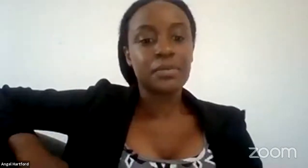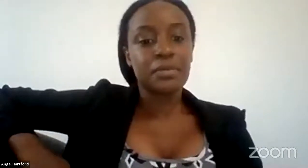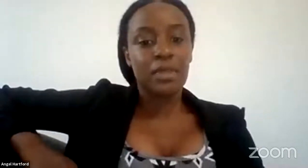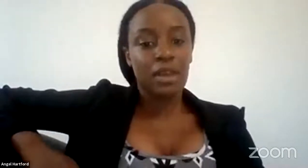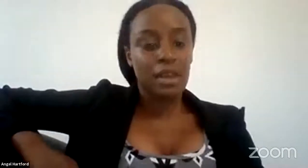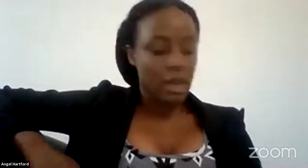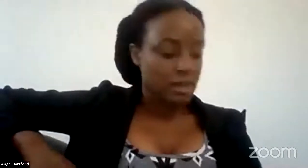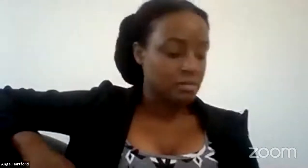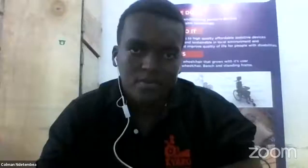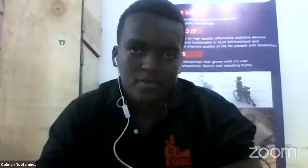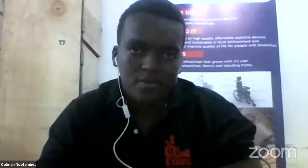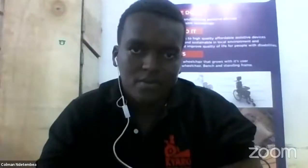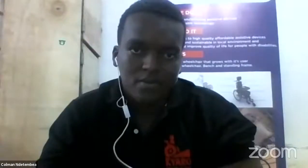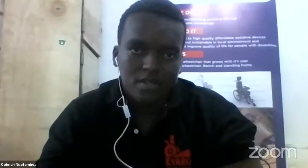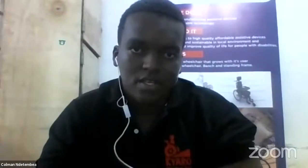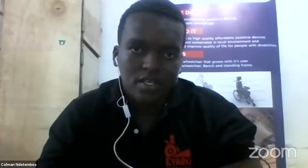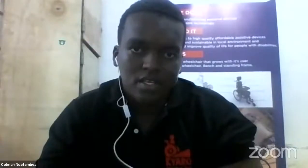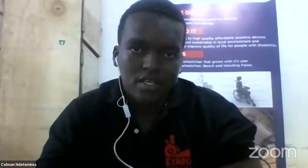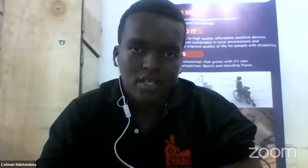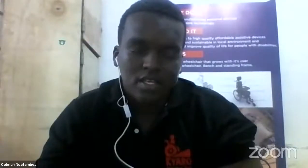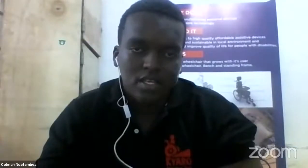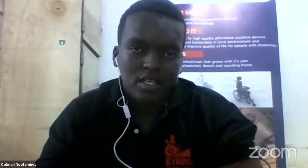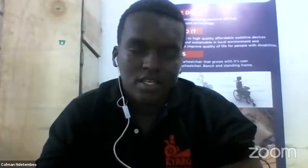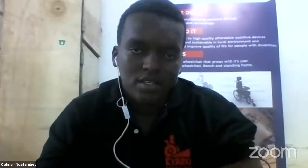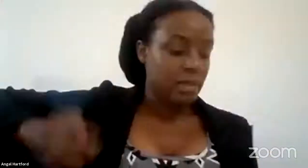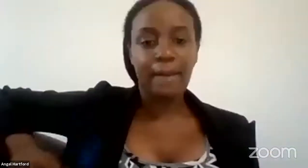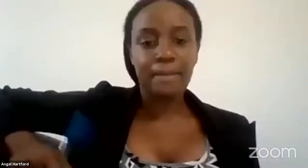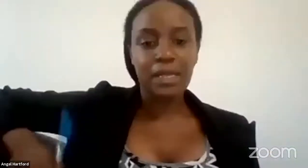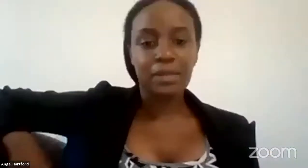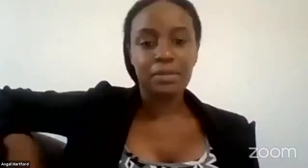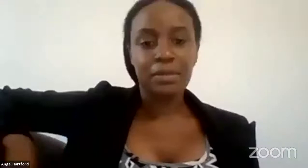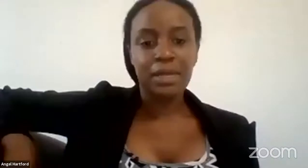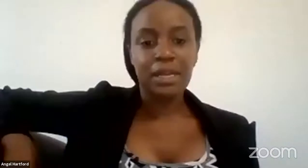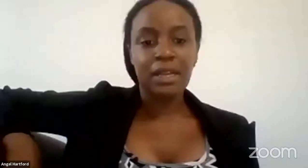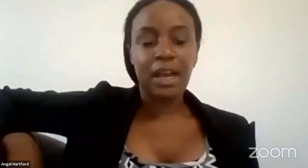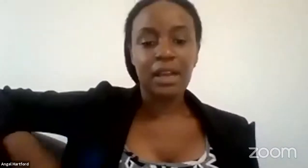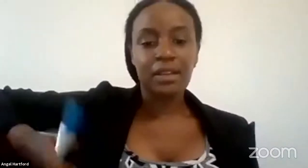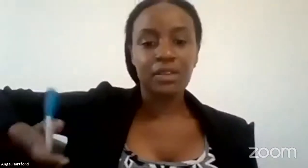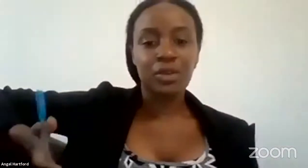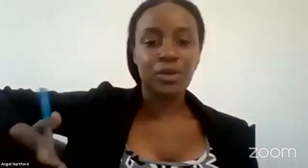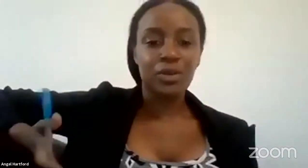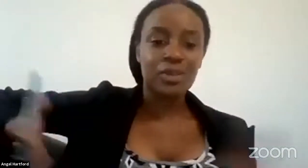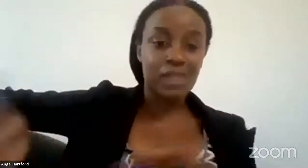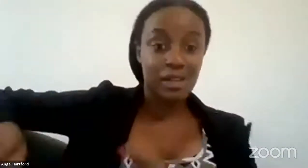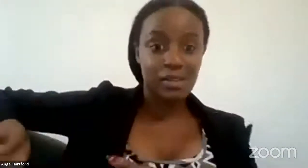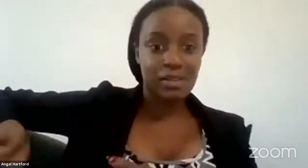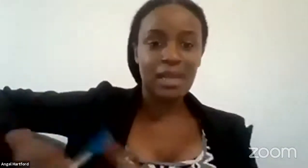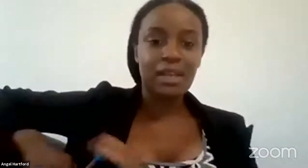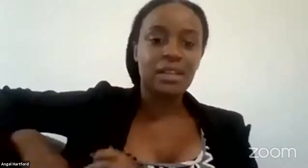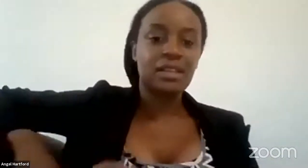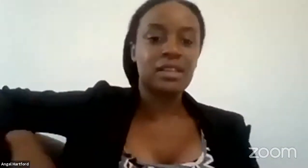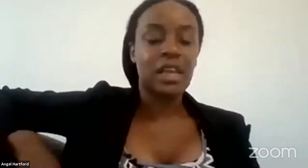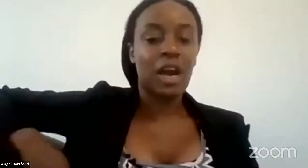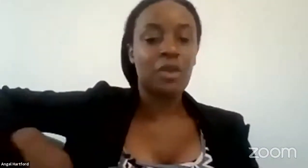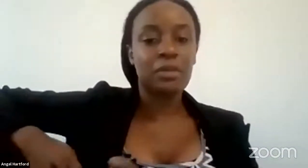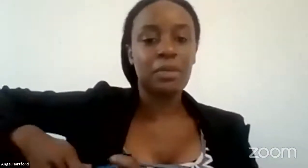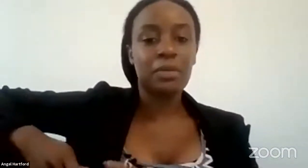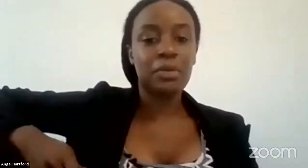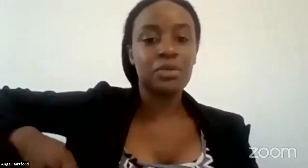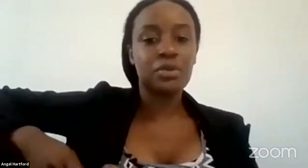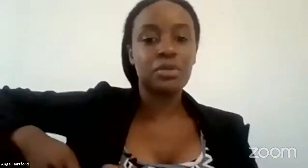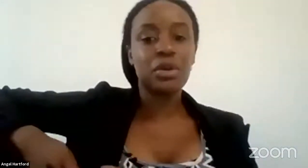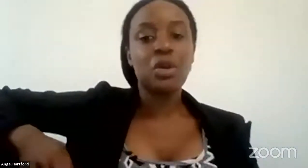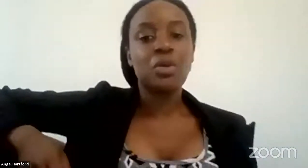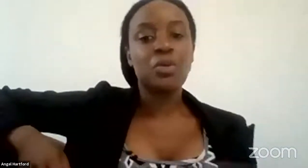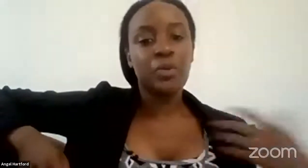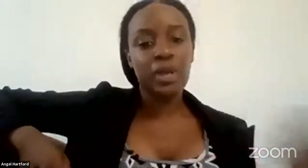And thank you. My question is about the numbers, really. I saw sales, but I didn't see how many people